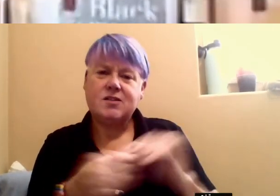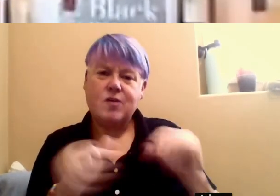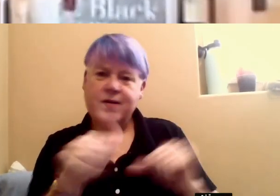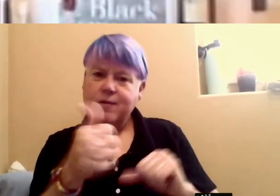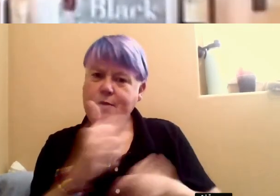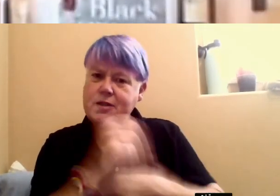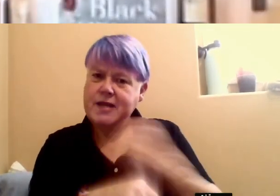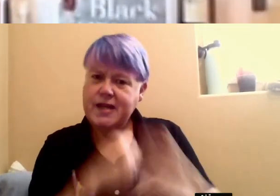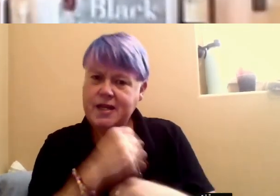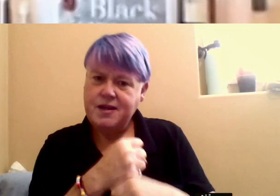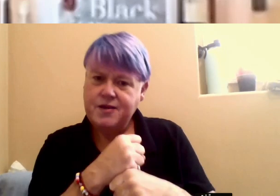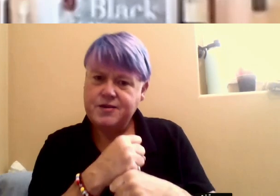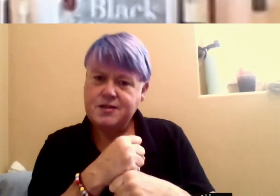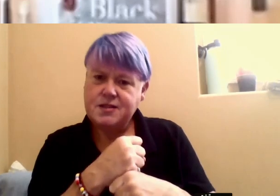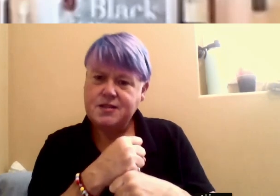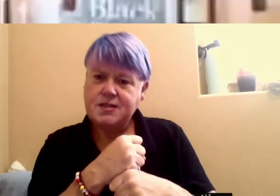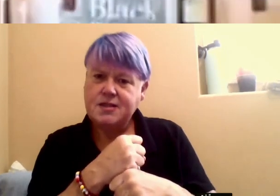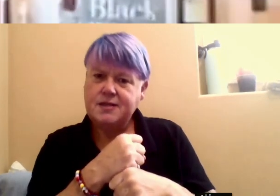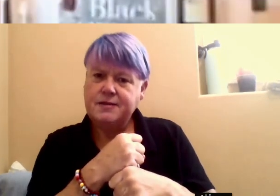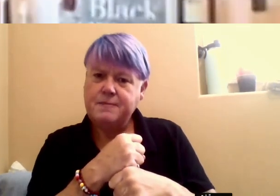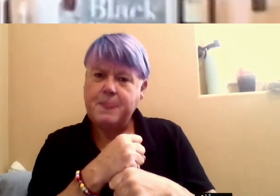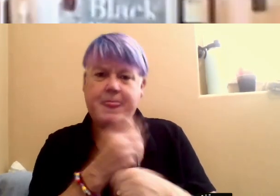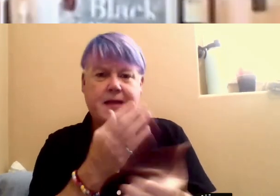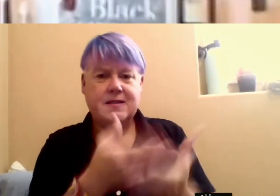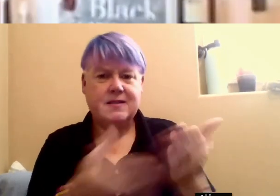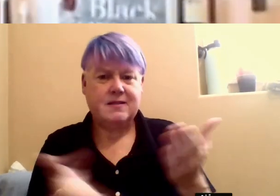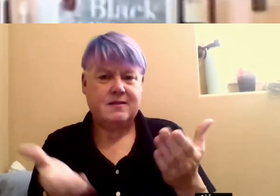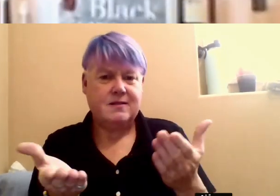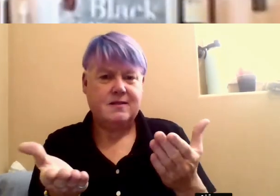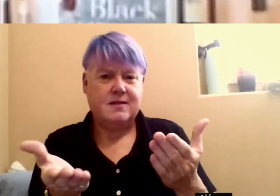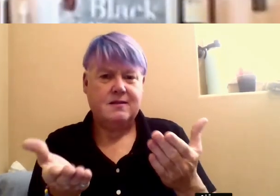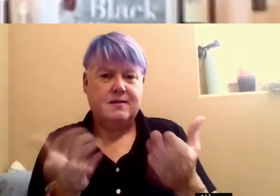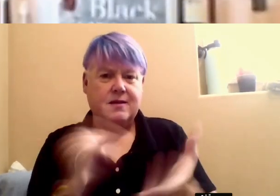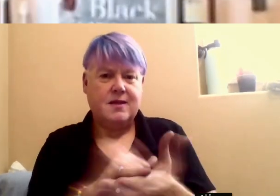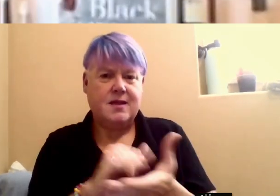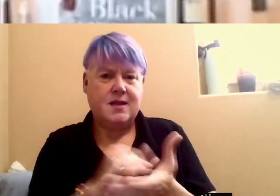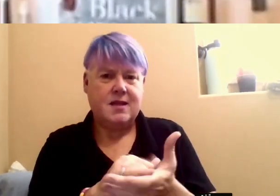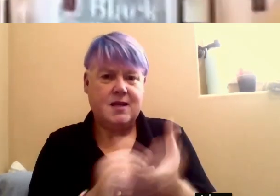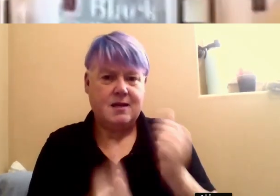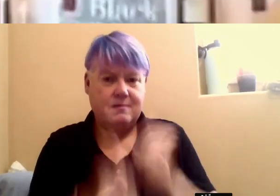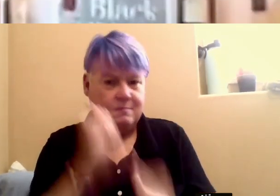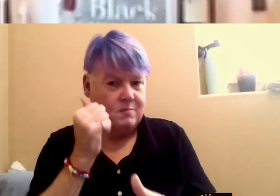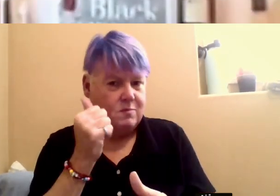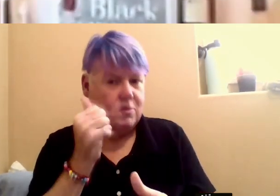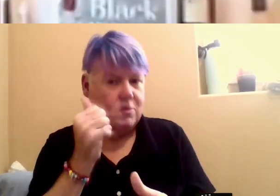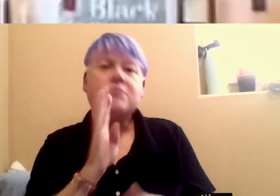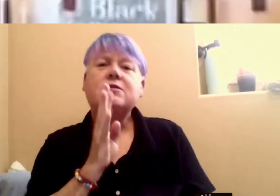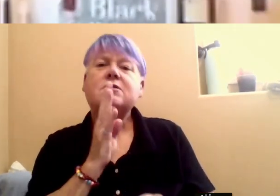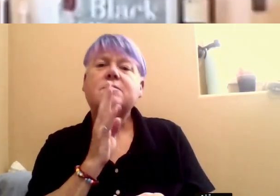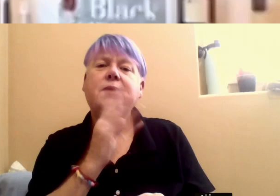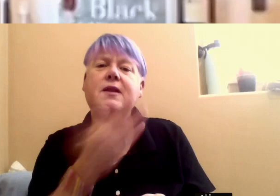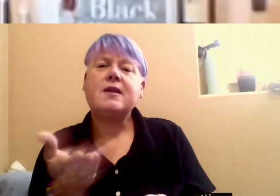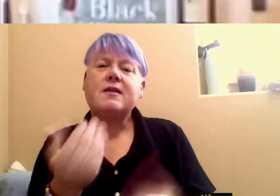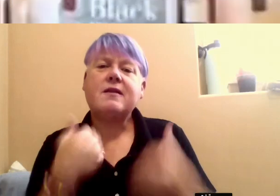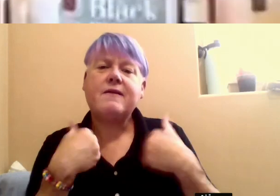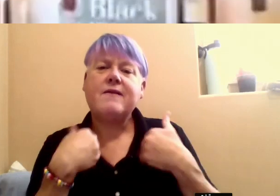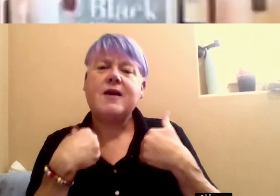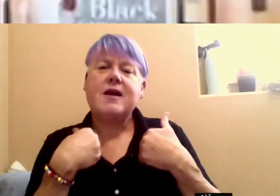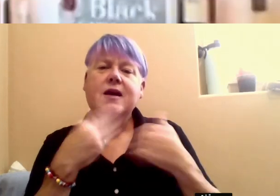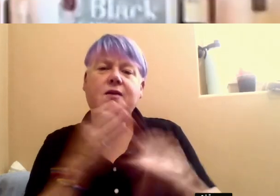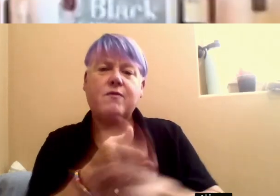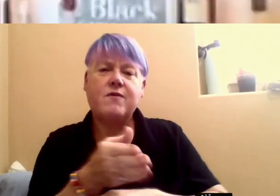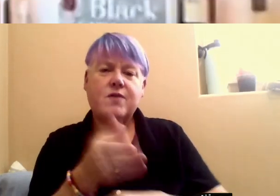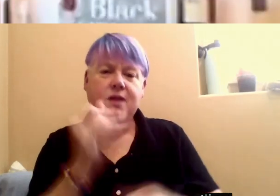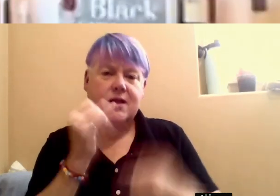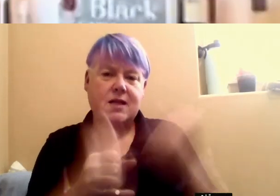10 years. It's something that most public speaking engagements that I've had over the last 10